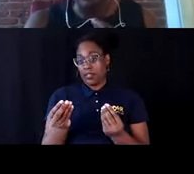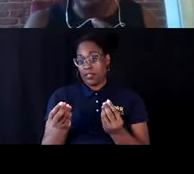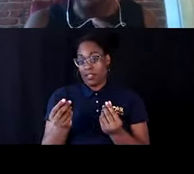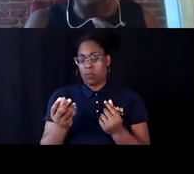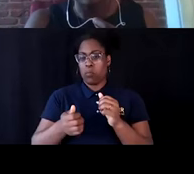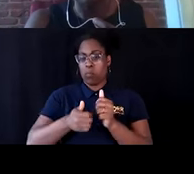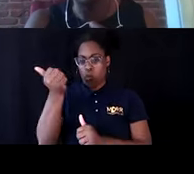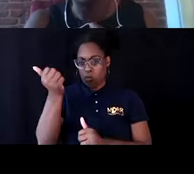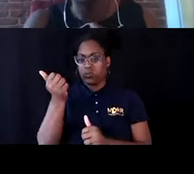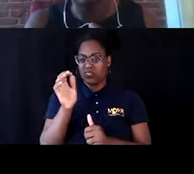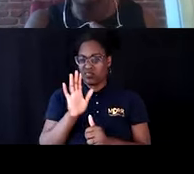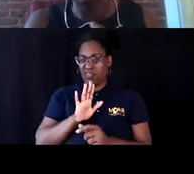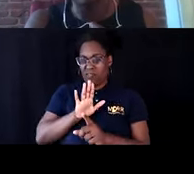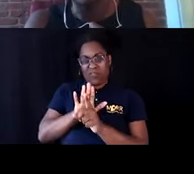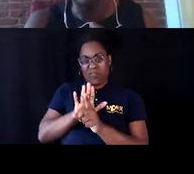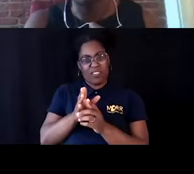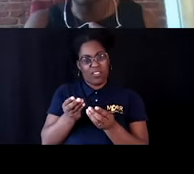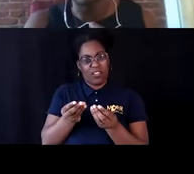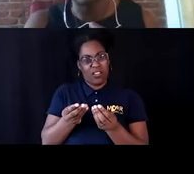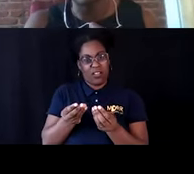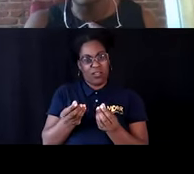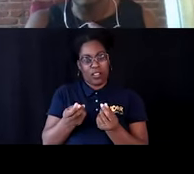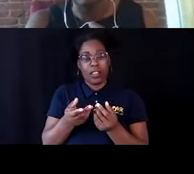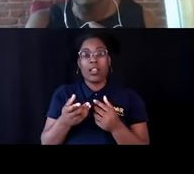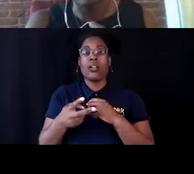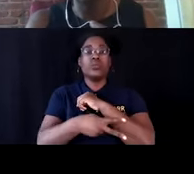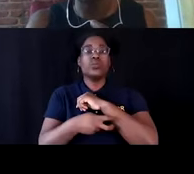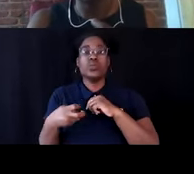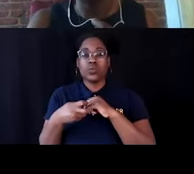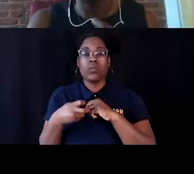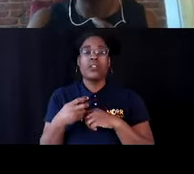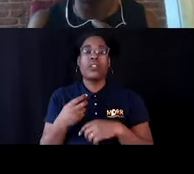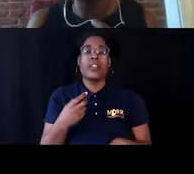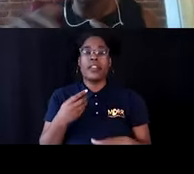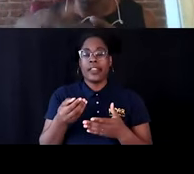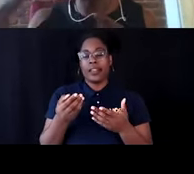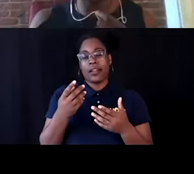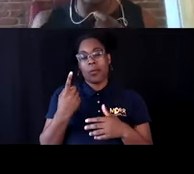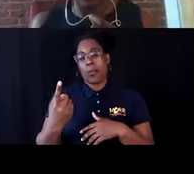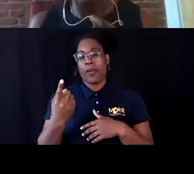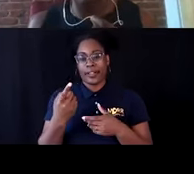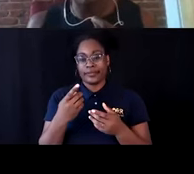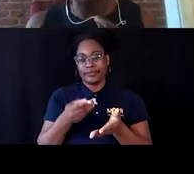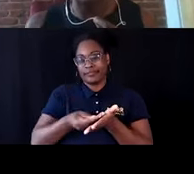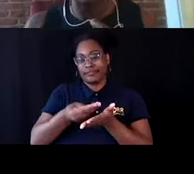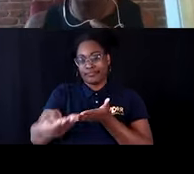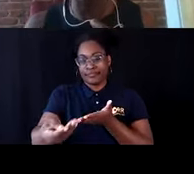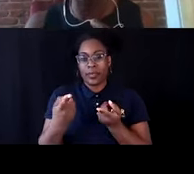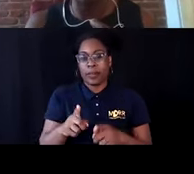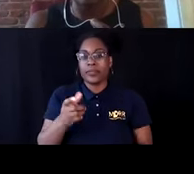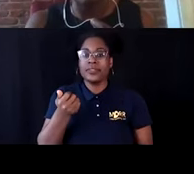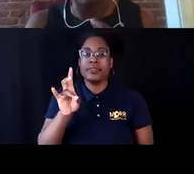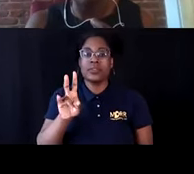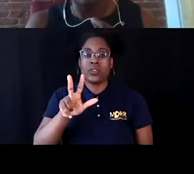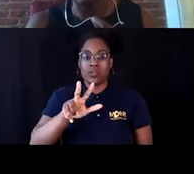taken in what was called the Walking Purchase of 1737. It was in many ways tricked out of Lenape hands